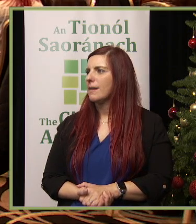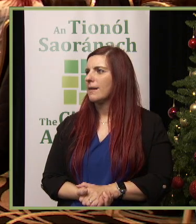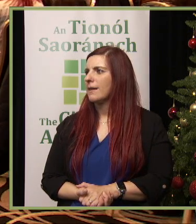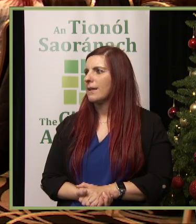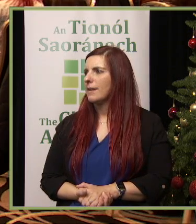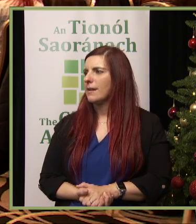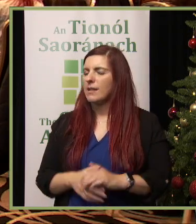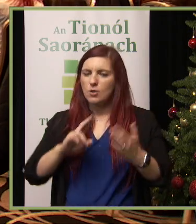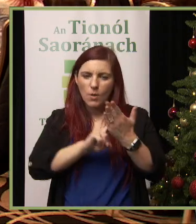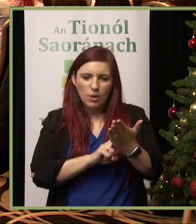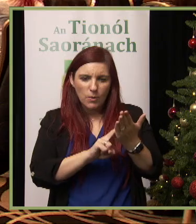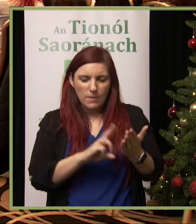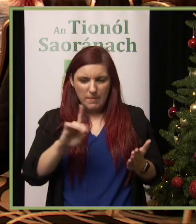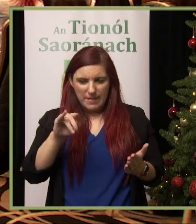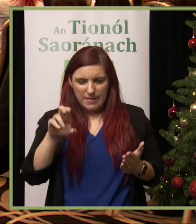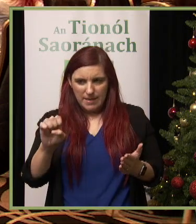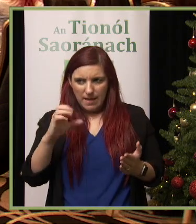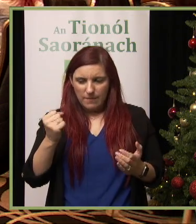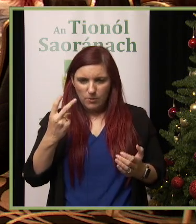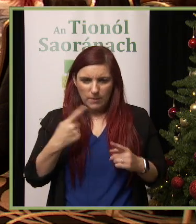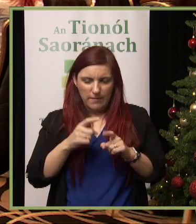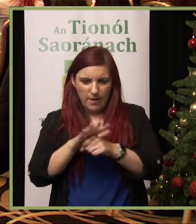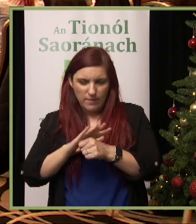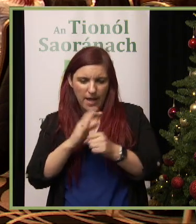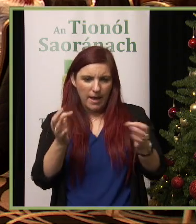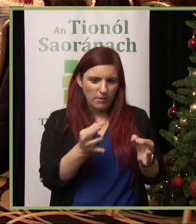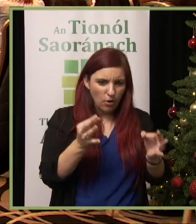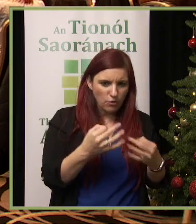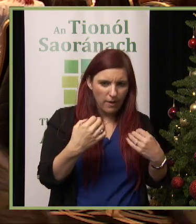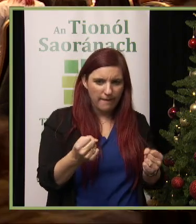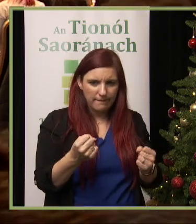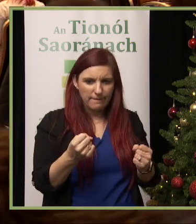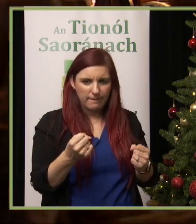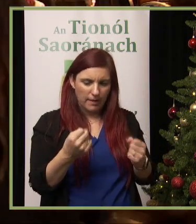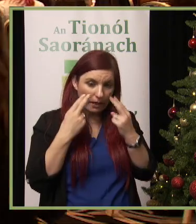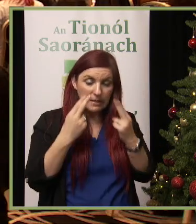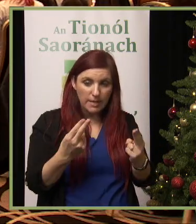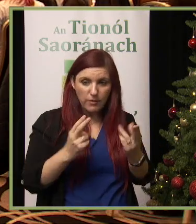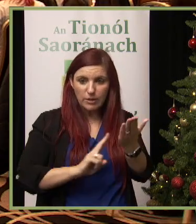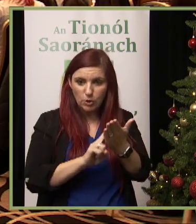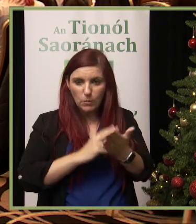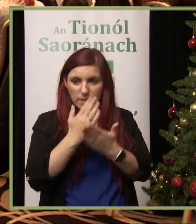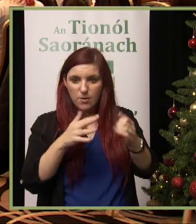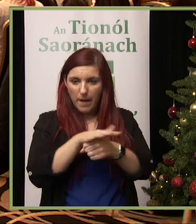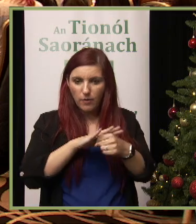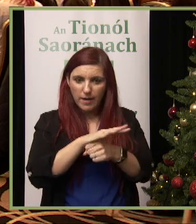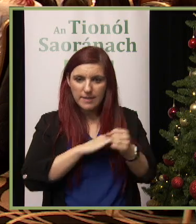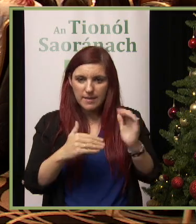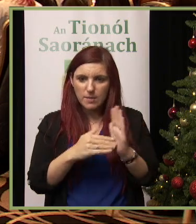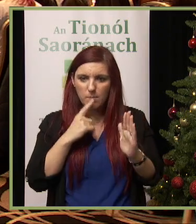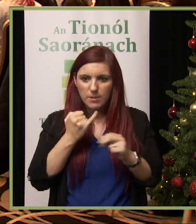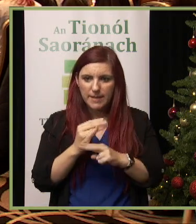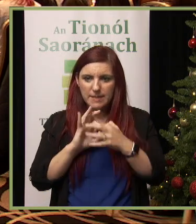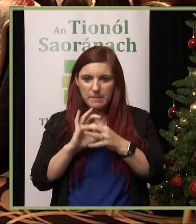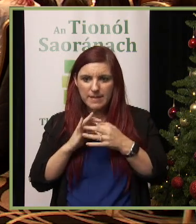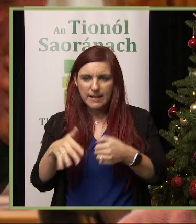pesticides has two areas of use. Like in agriculture, it's necessary in certain areas, but like in a domestic